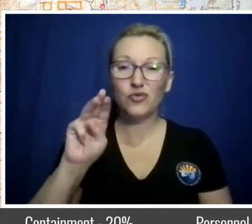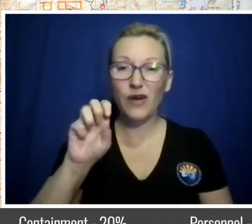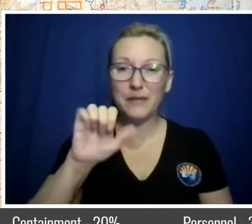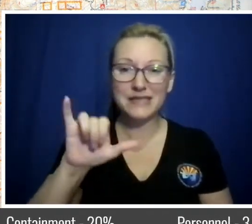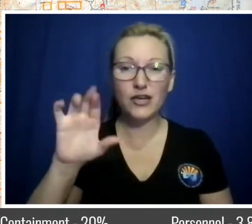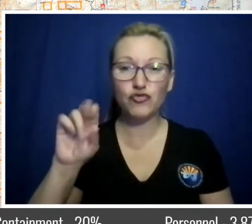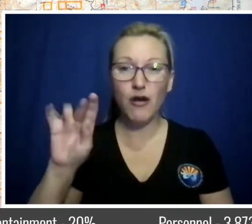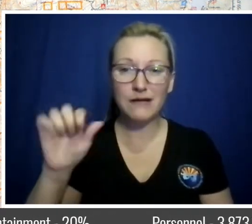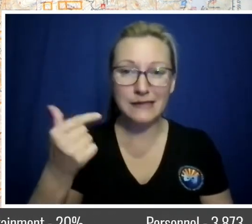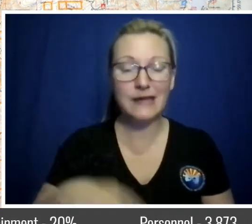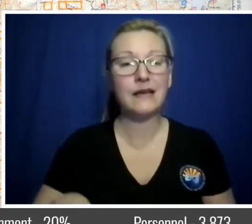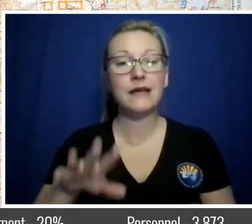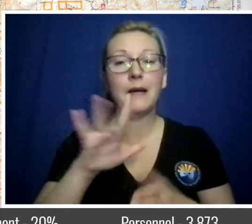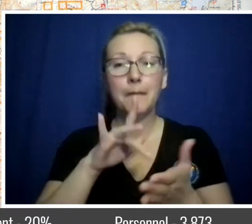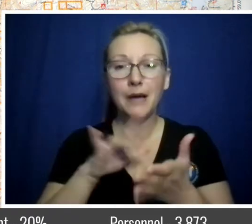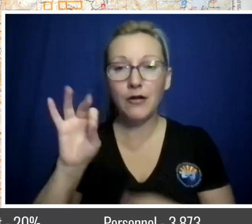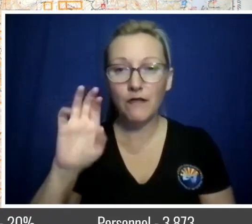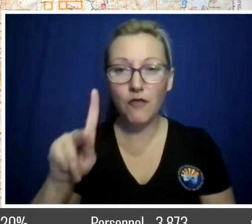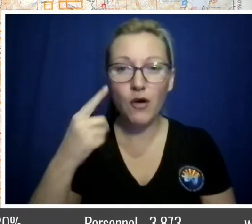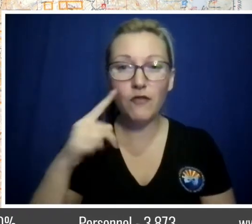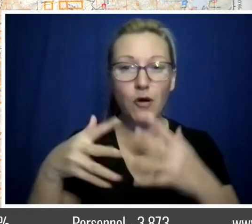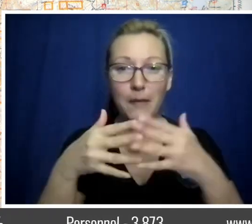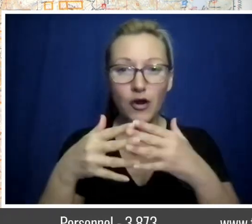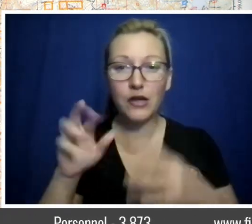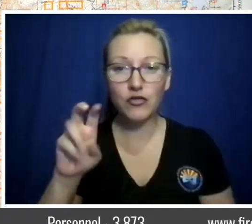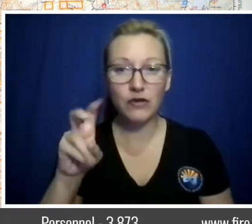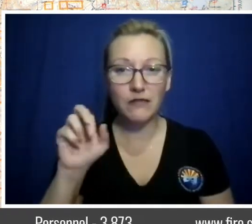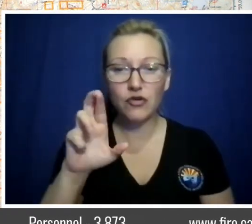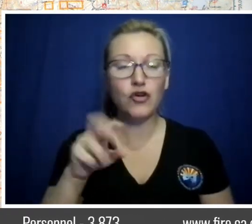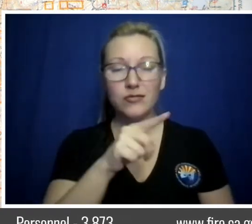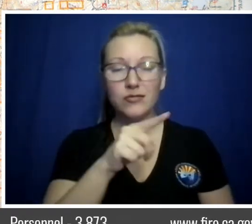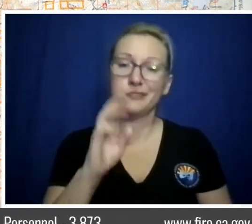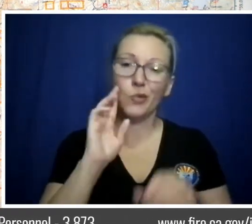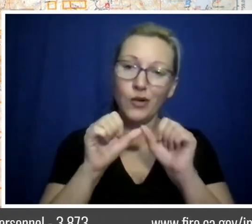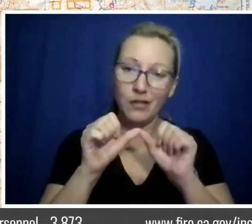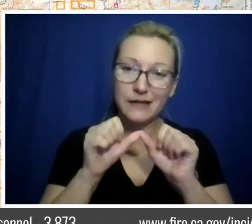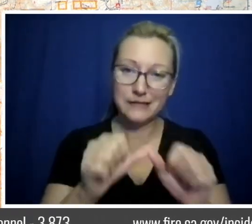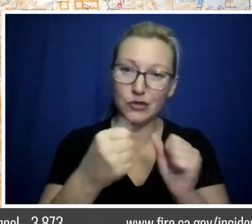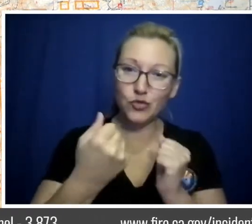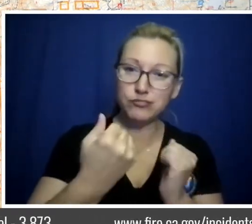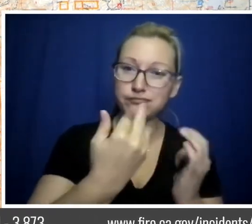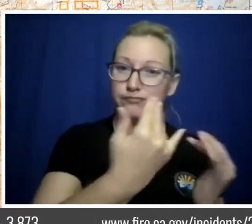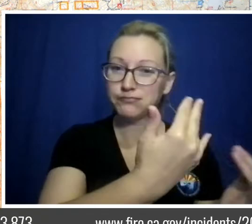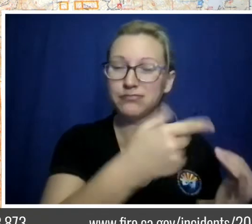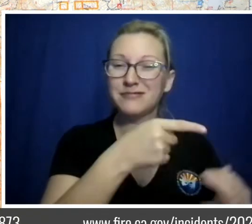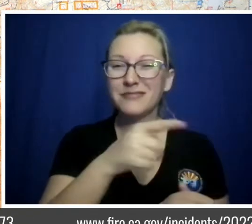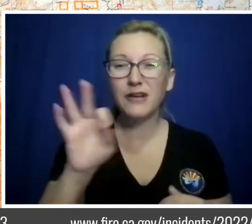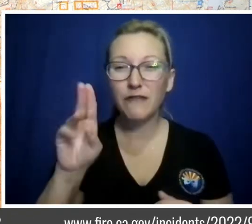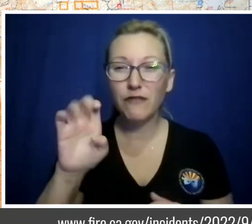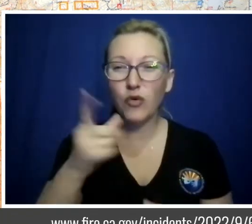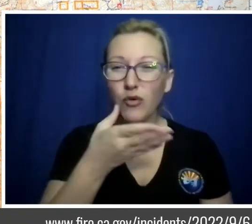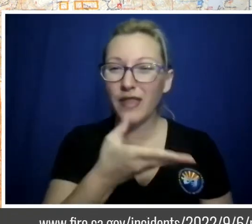River, we will continue to see some growth out there where the very dry fuels continue to chunk away and